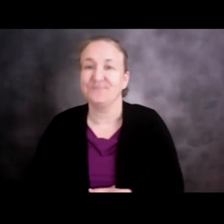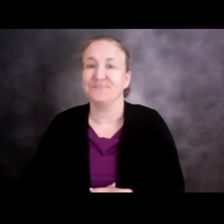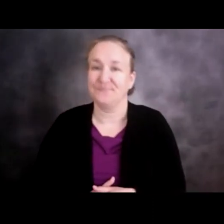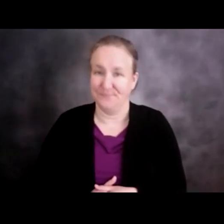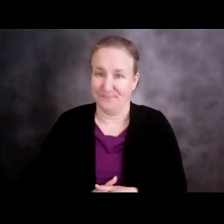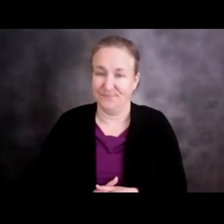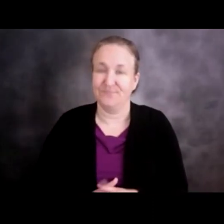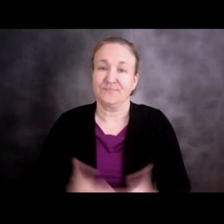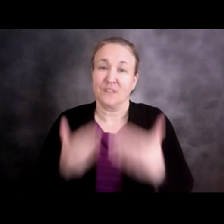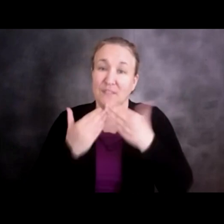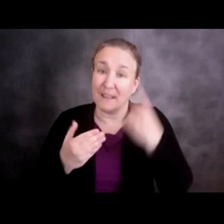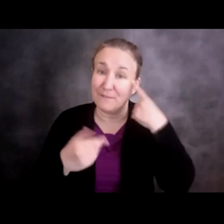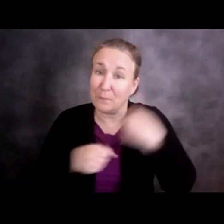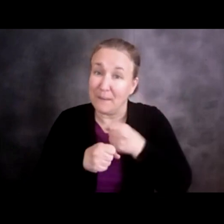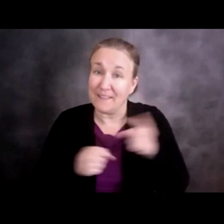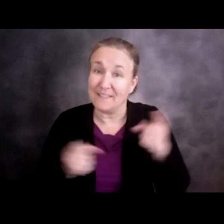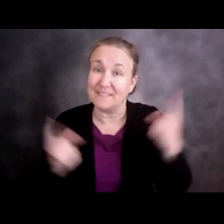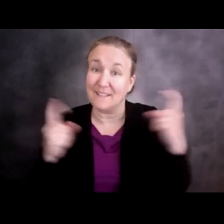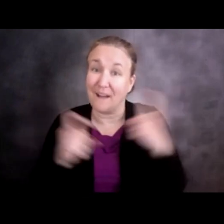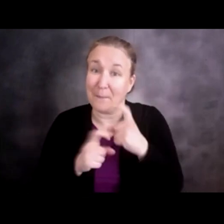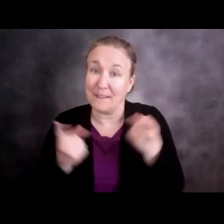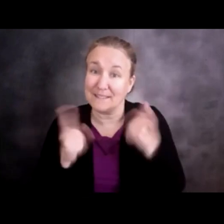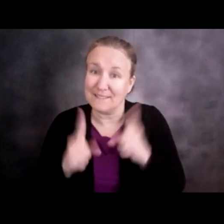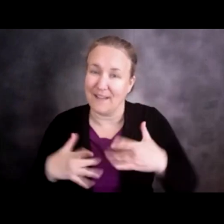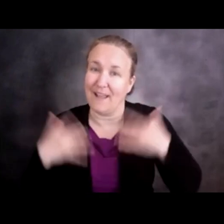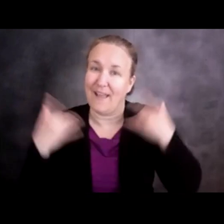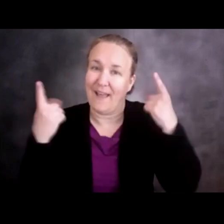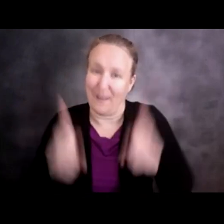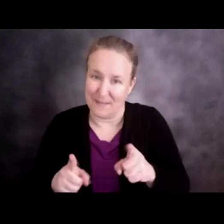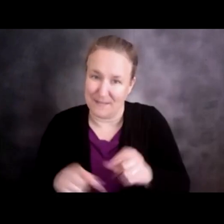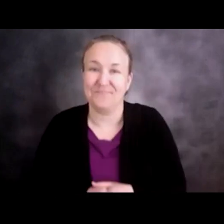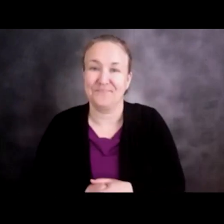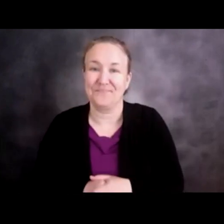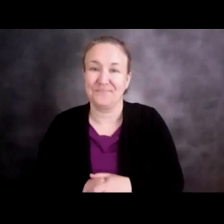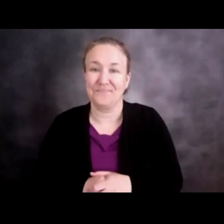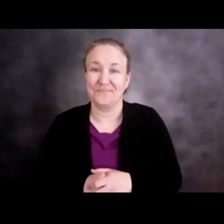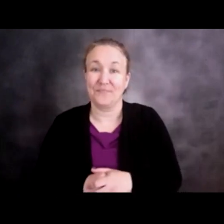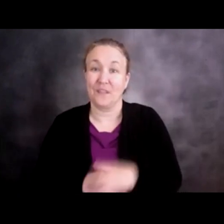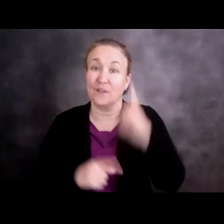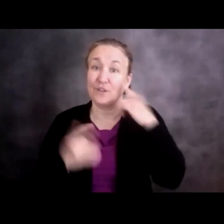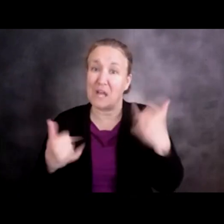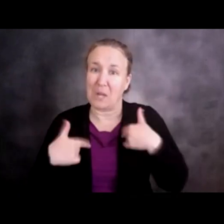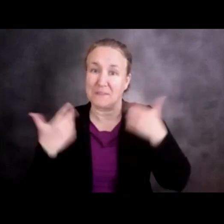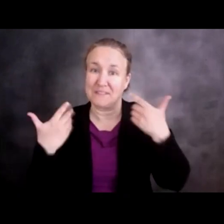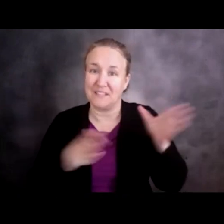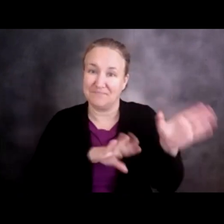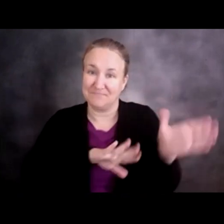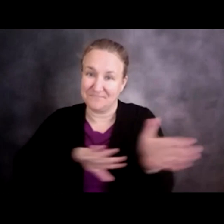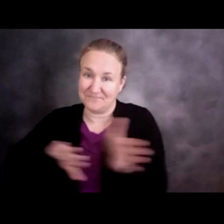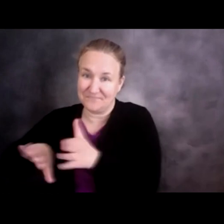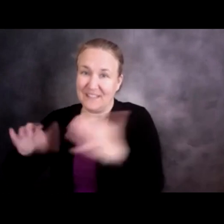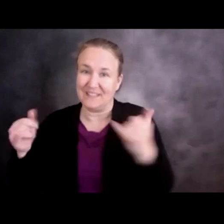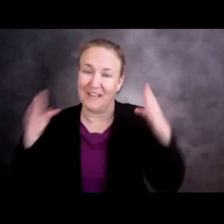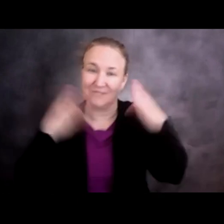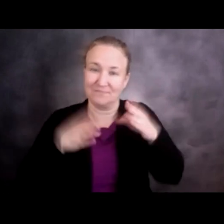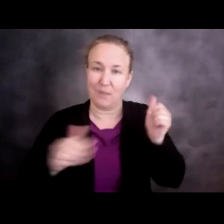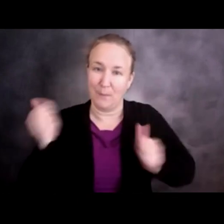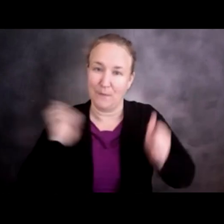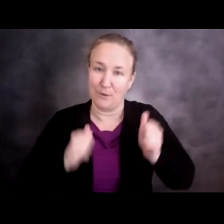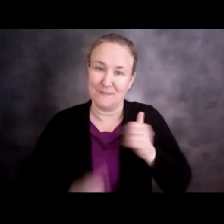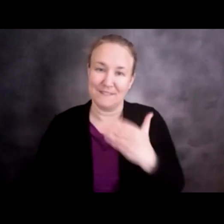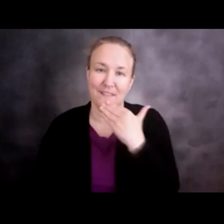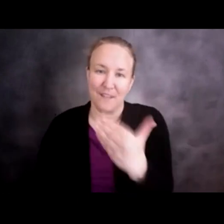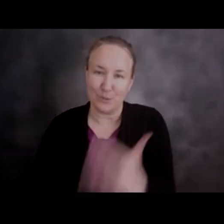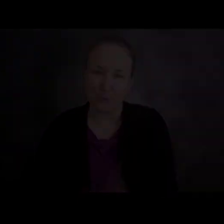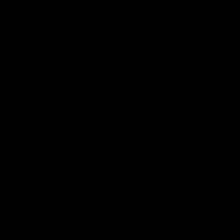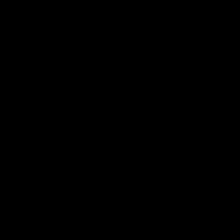this complex event happen. That's all from me for now. Now on to the performance. Thank you.